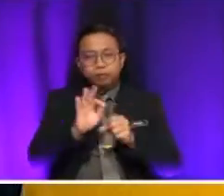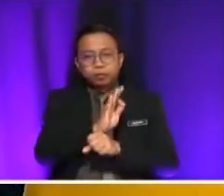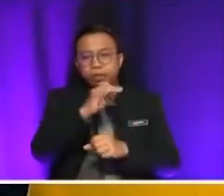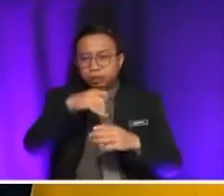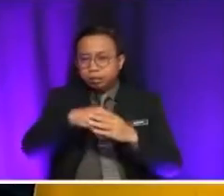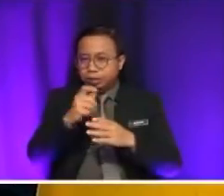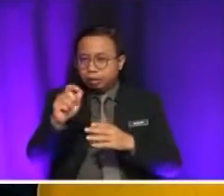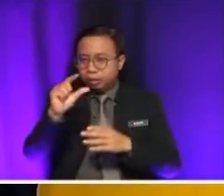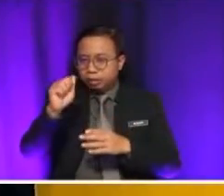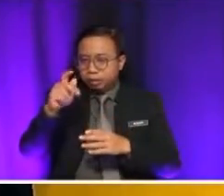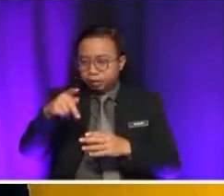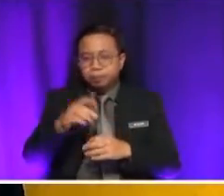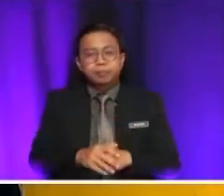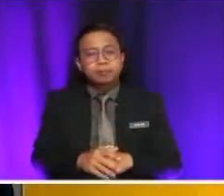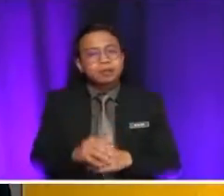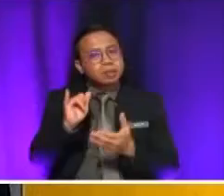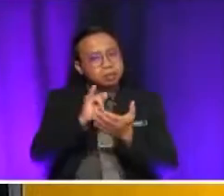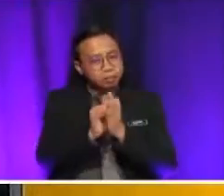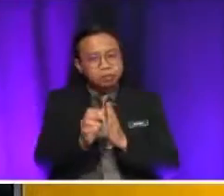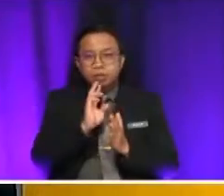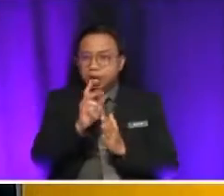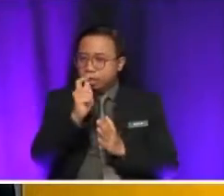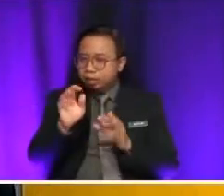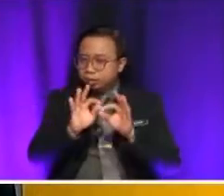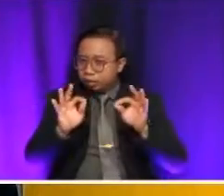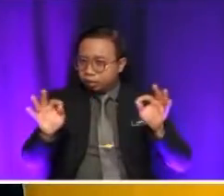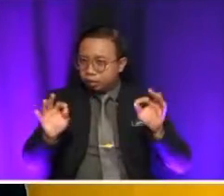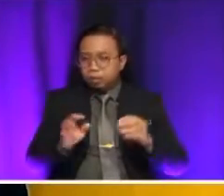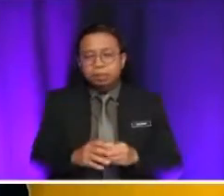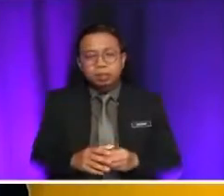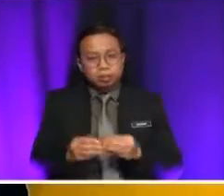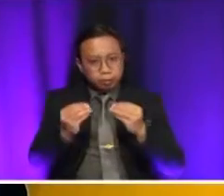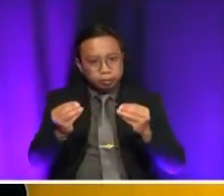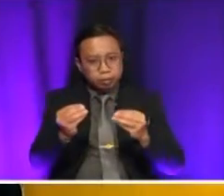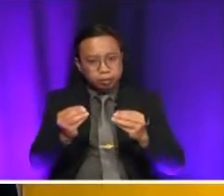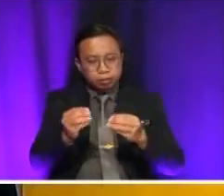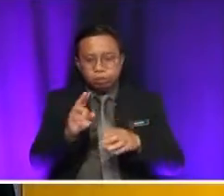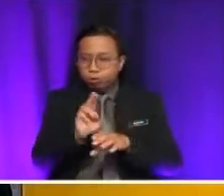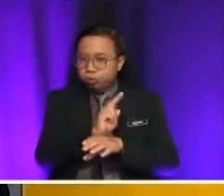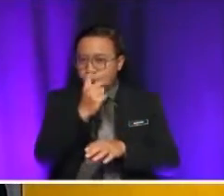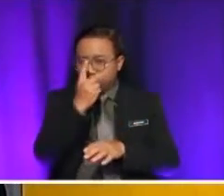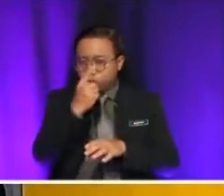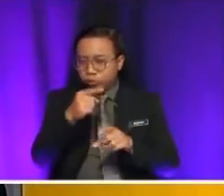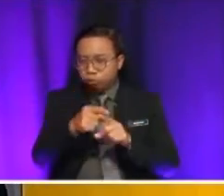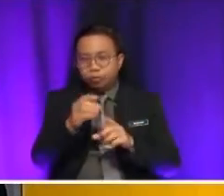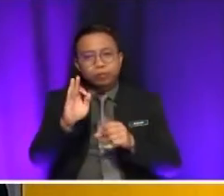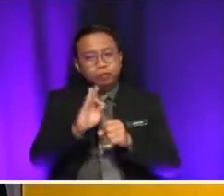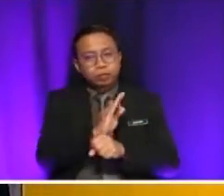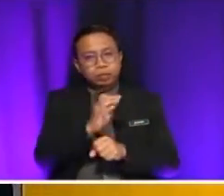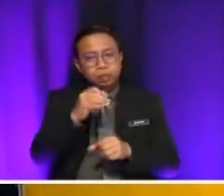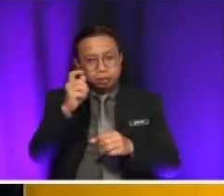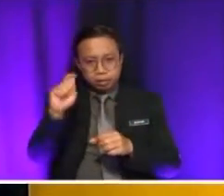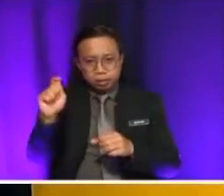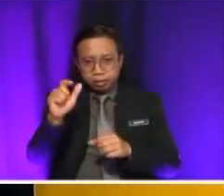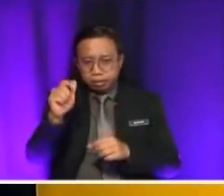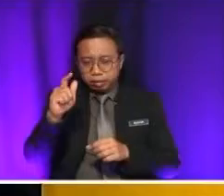us just look. These are the sentences given, where some of these sentences will be used to fill in the gaps. But before that, you